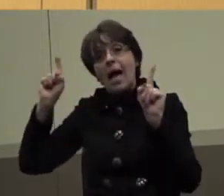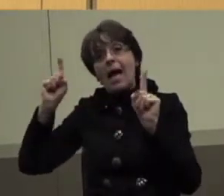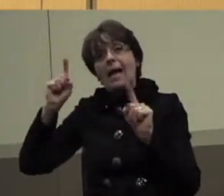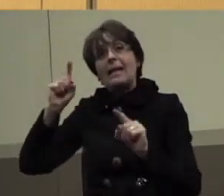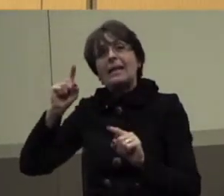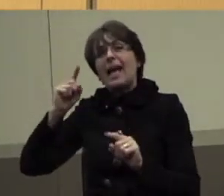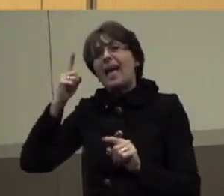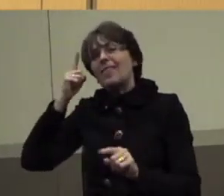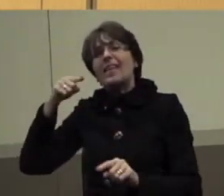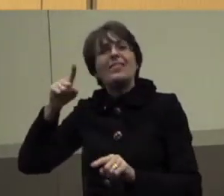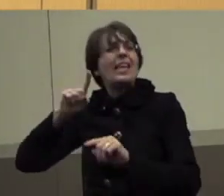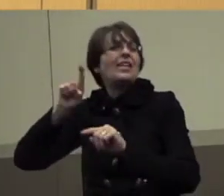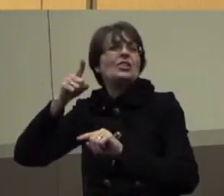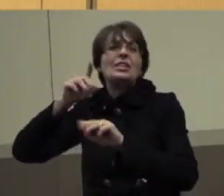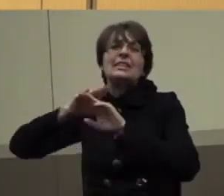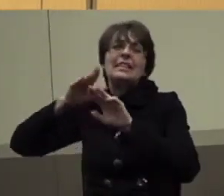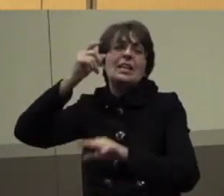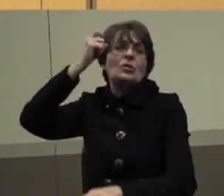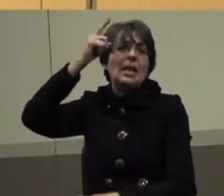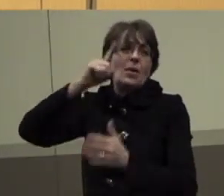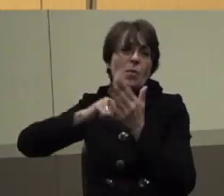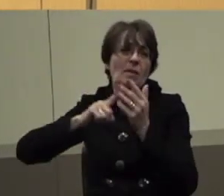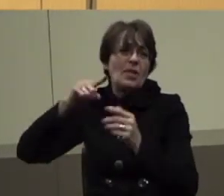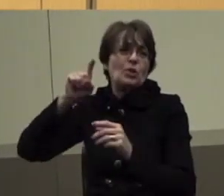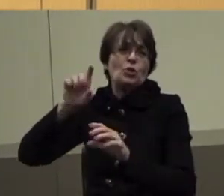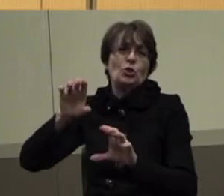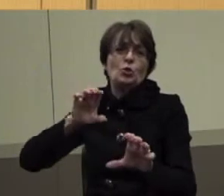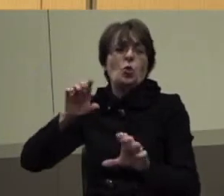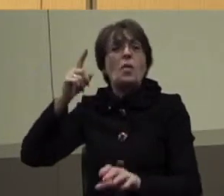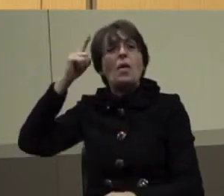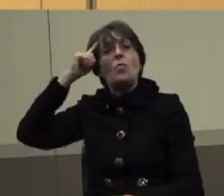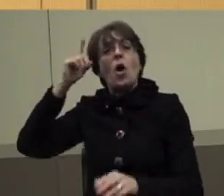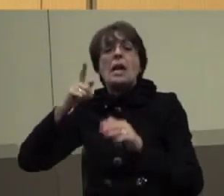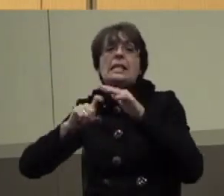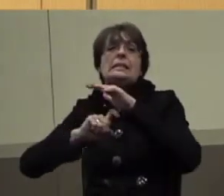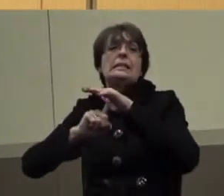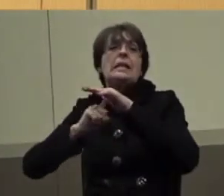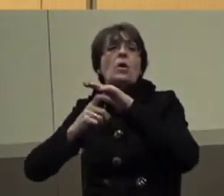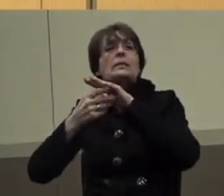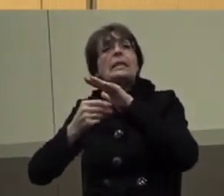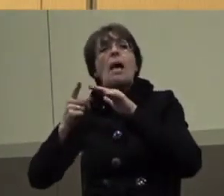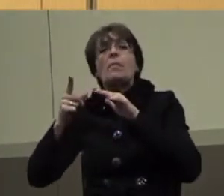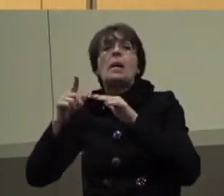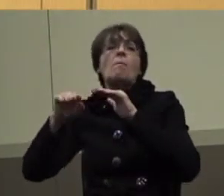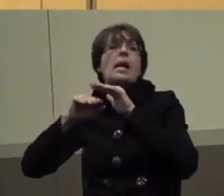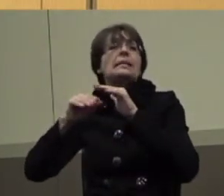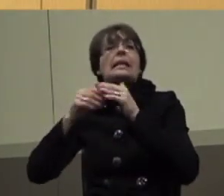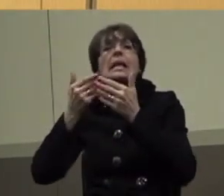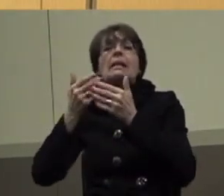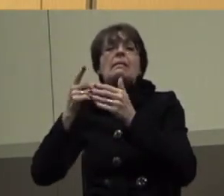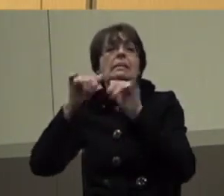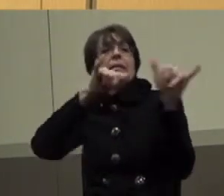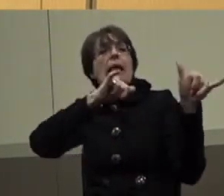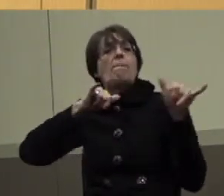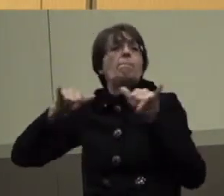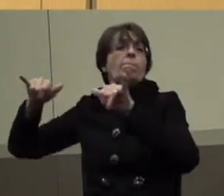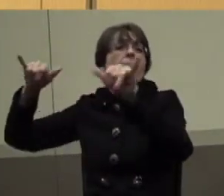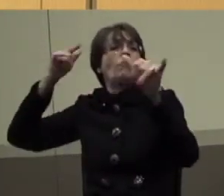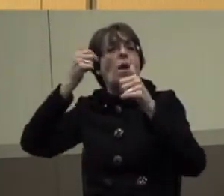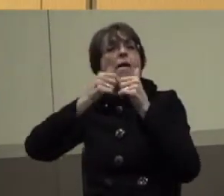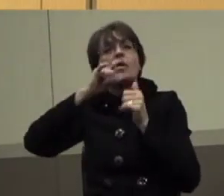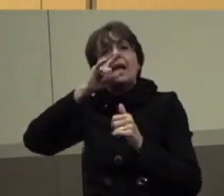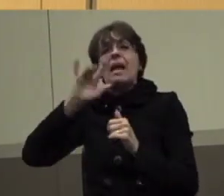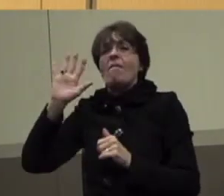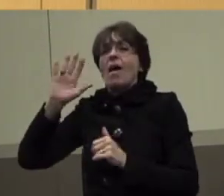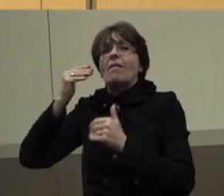just didn't understand what they were supposed to do, and so they thought a Xerox copy of basically the same thing for every kid. 5 steps for how to get yourself